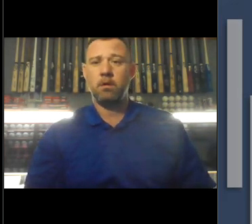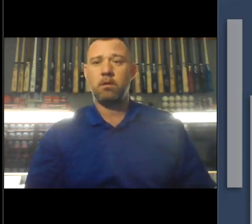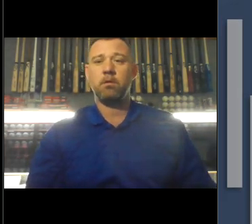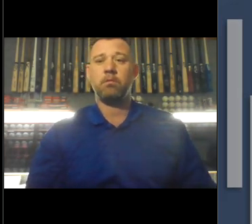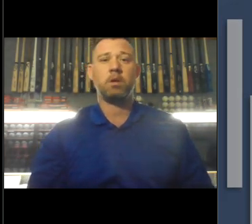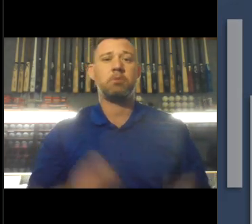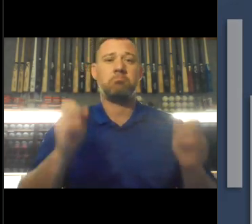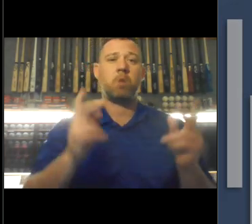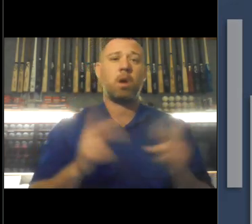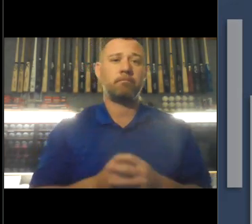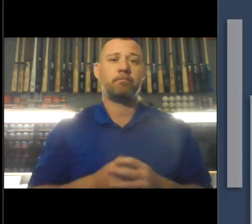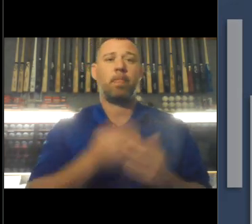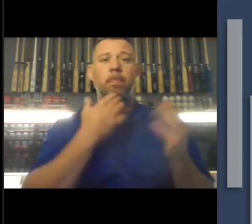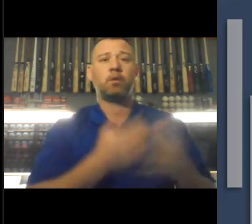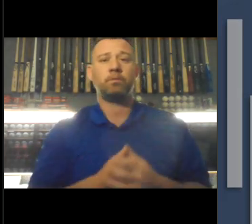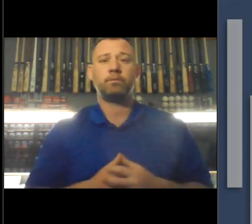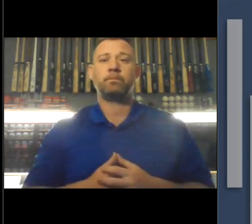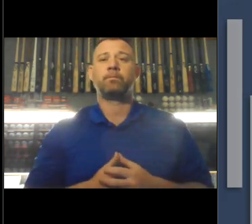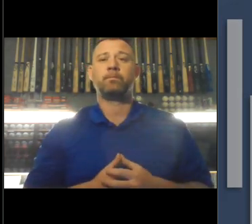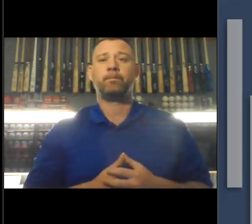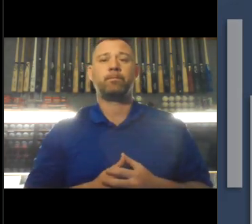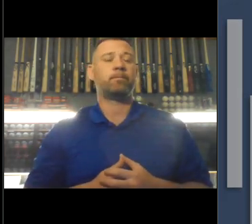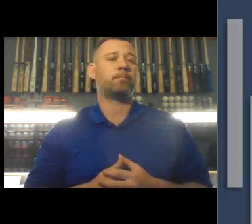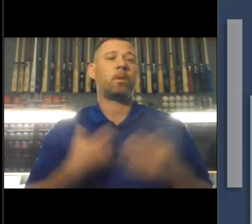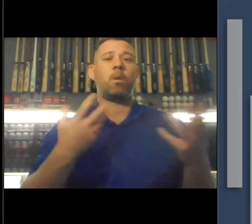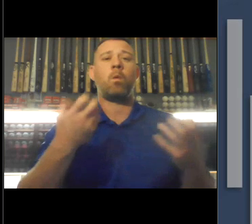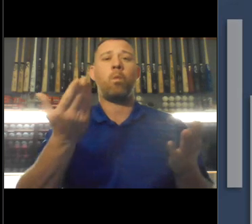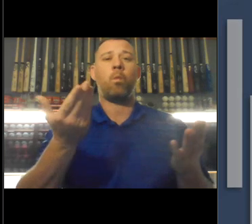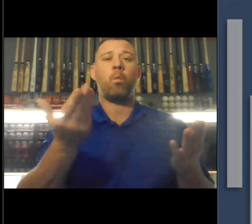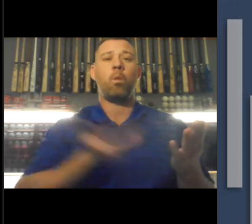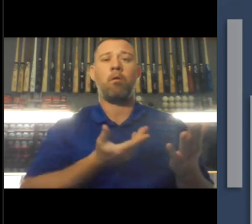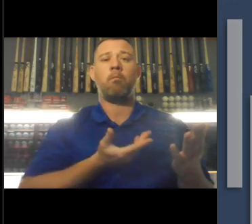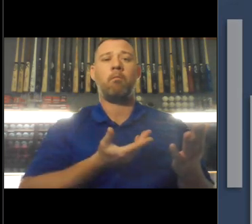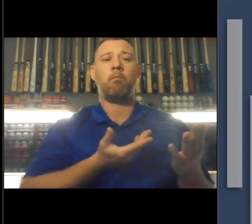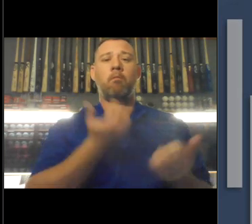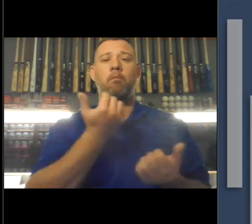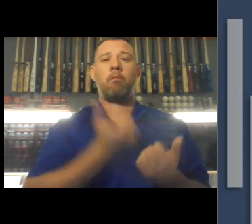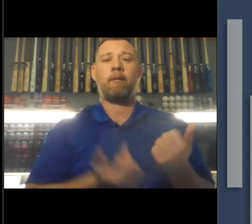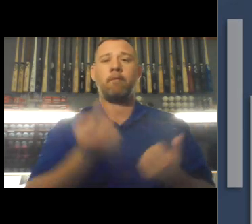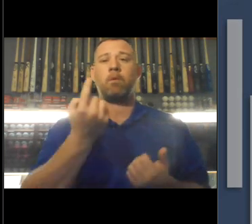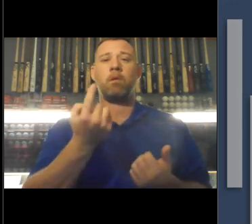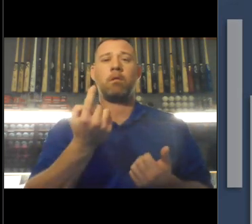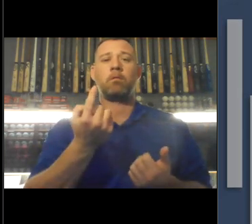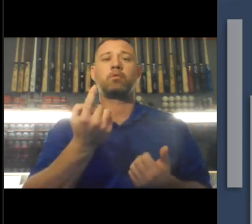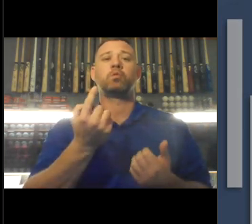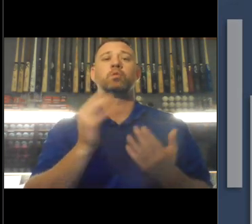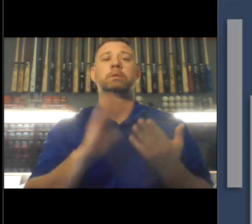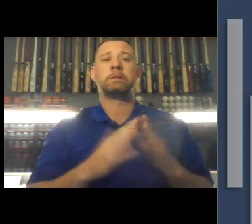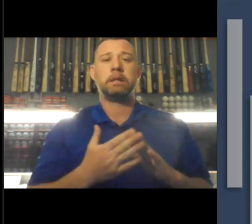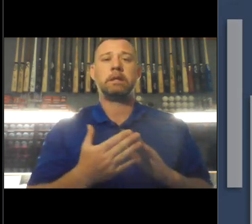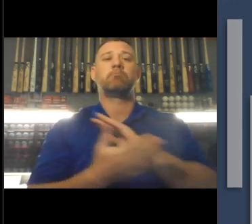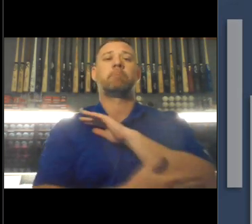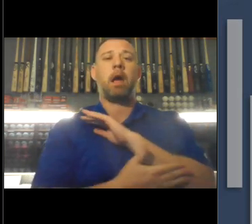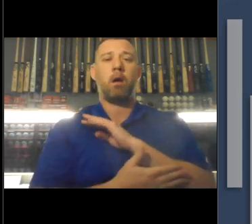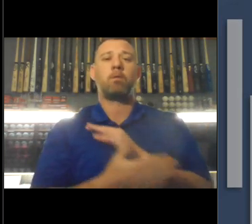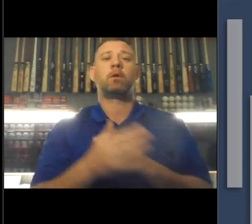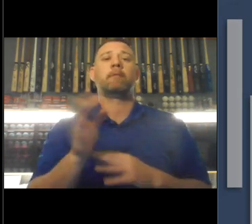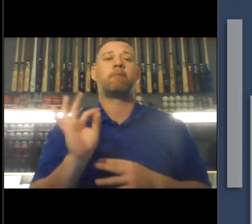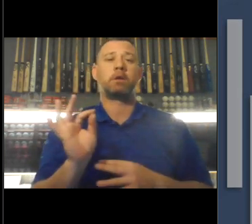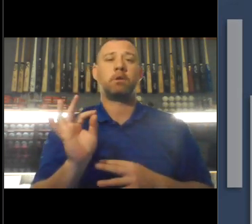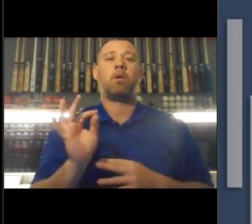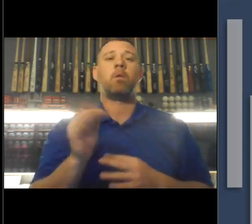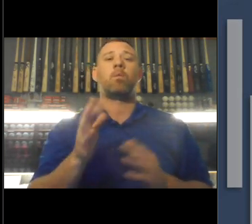Okay, well, thank you. And again, we want to welcome everyone to City and County of Fresno. And now we